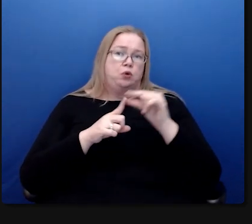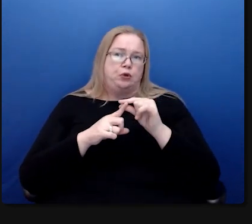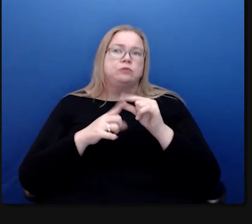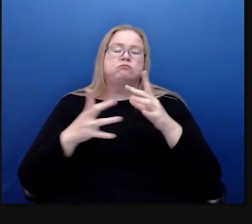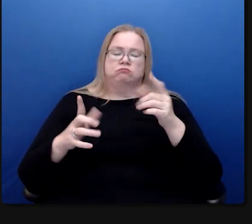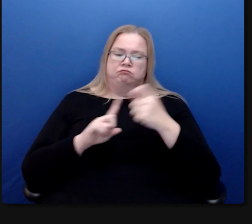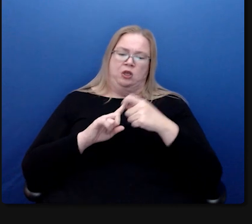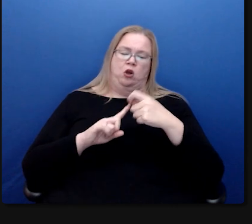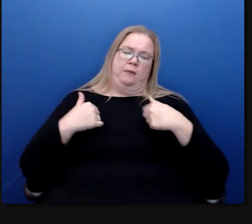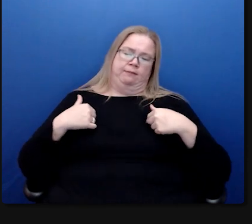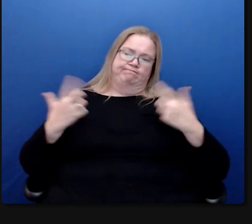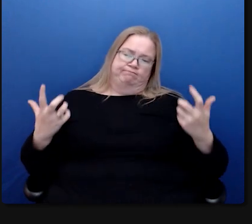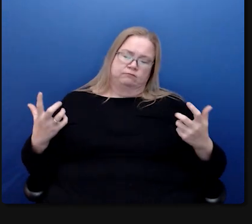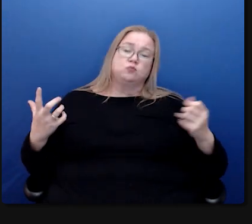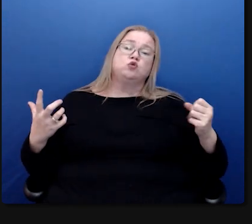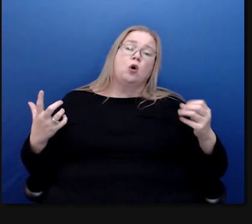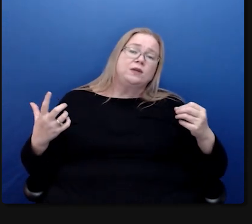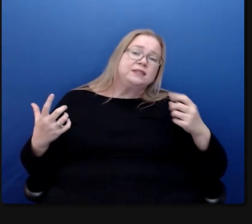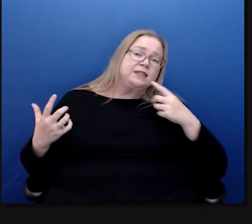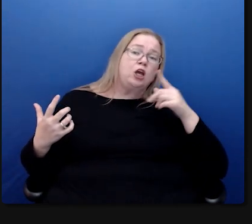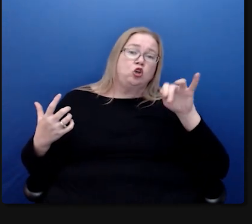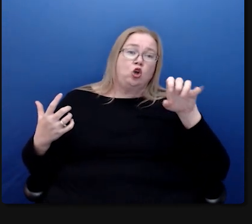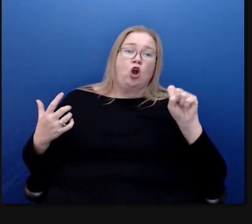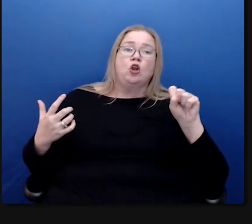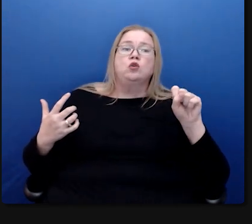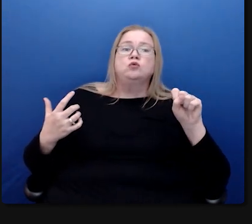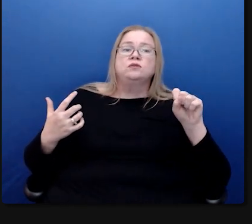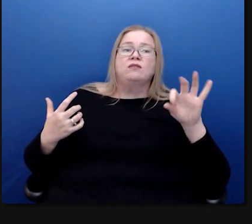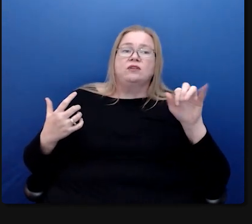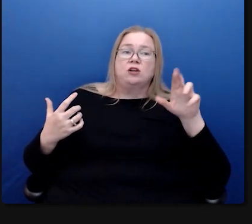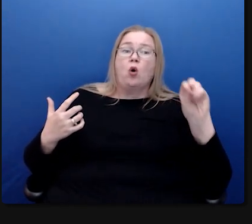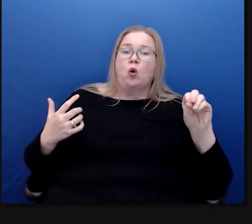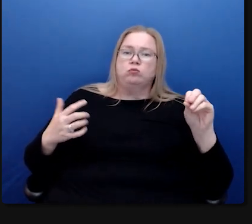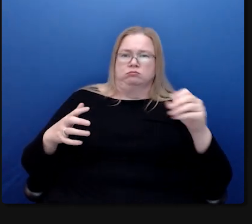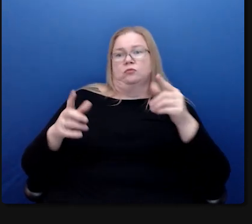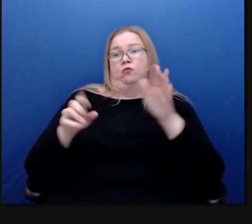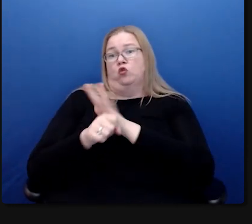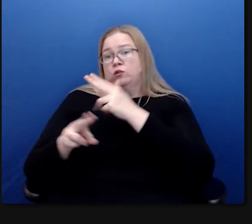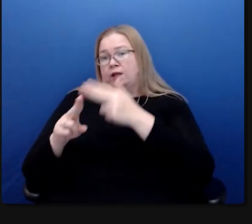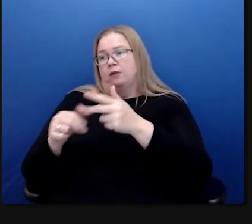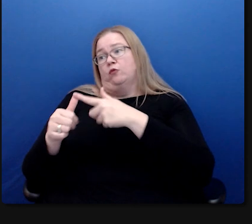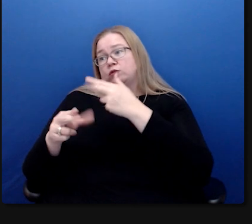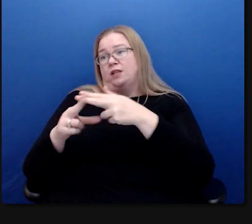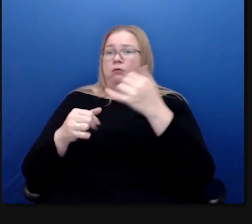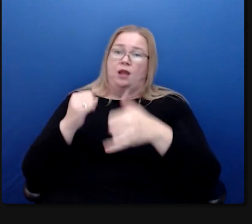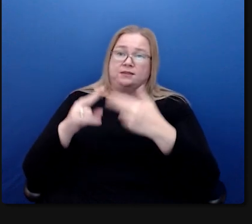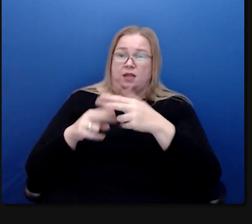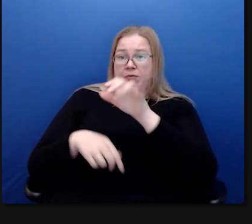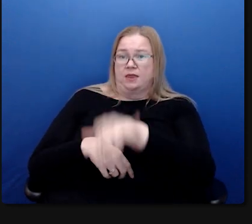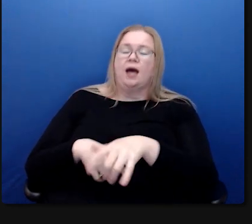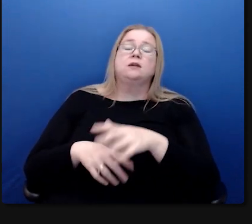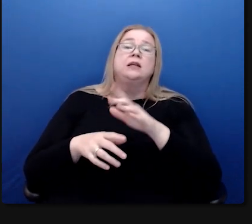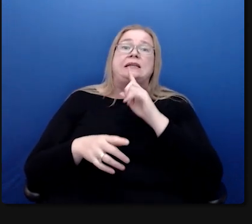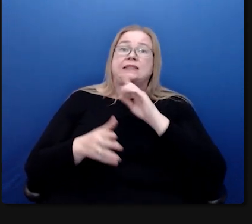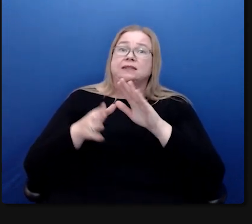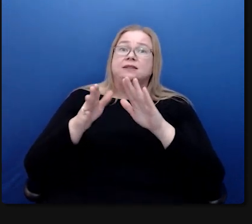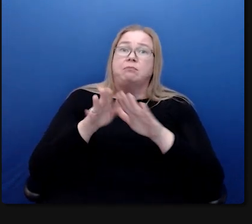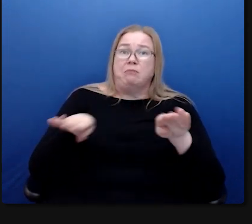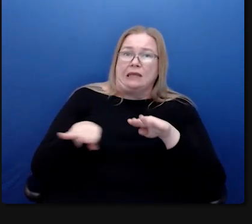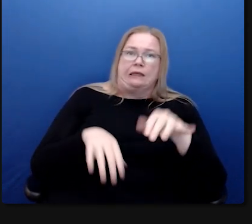topic, bullying, being one of 19 topics that we identify across the spectrum of all types of